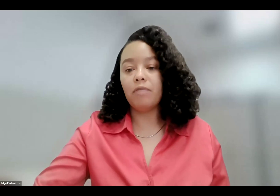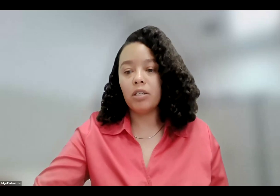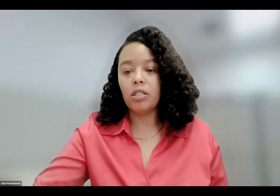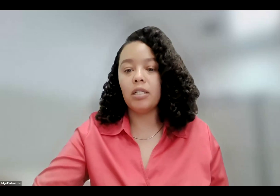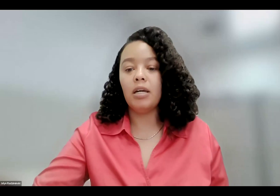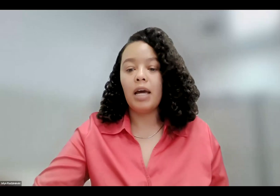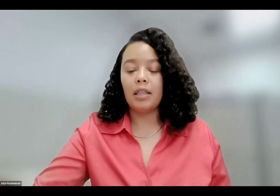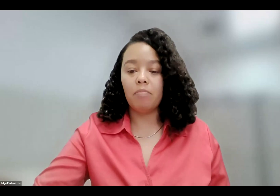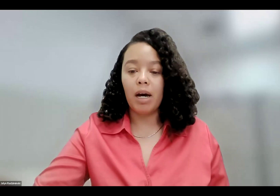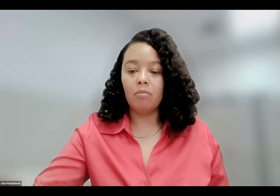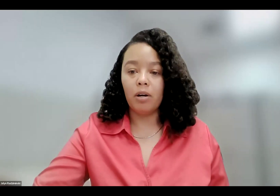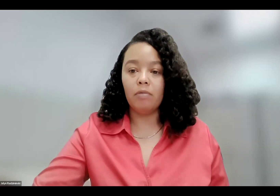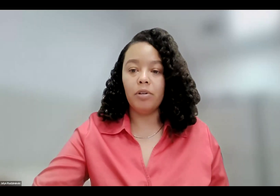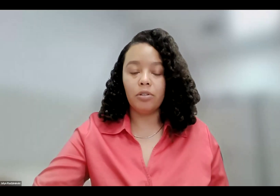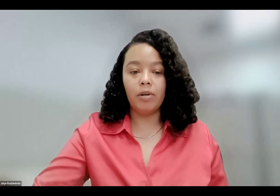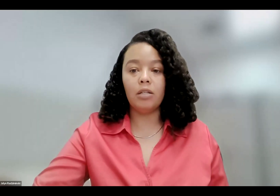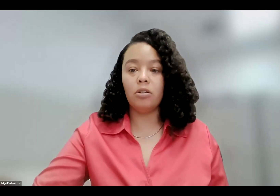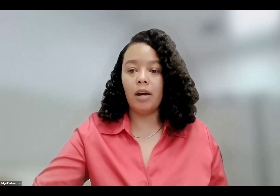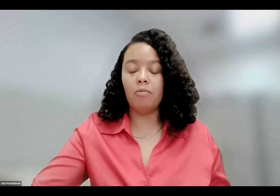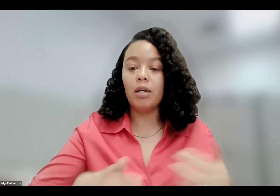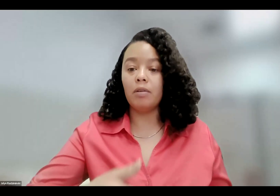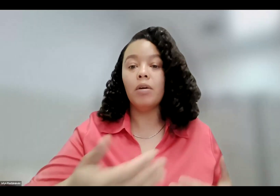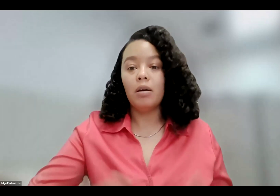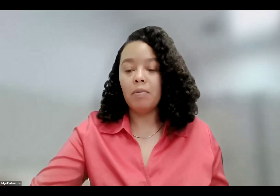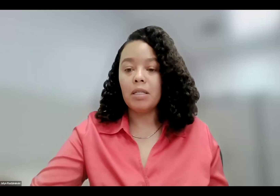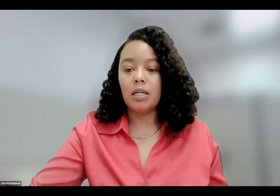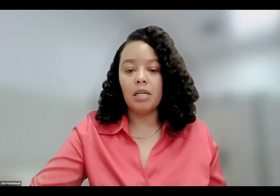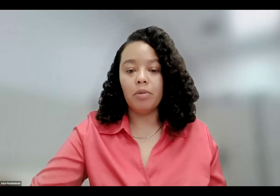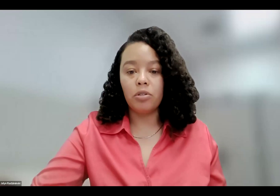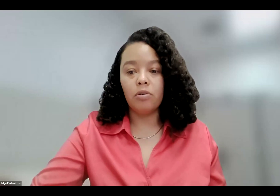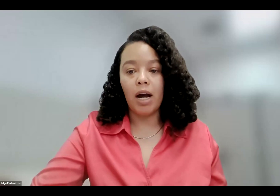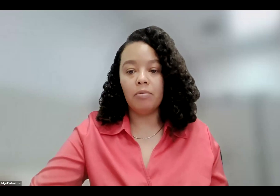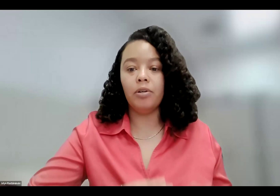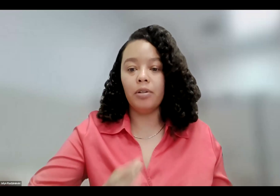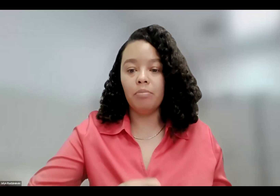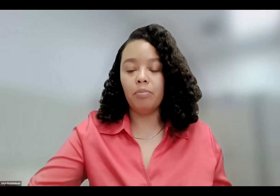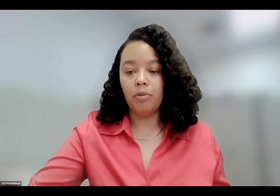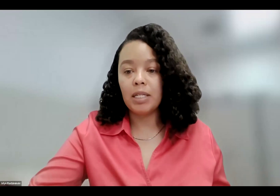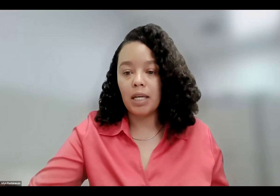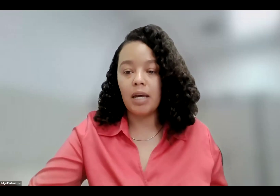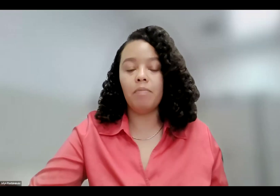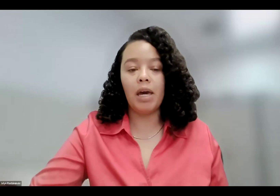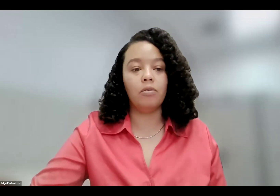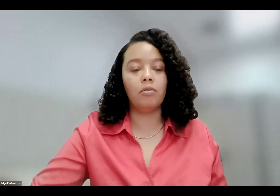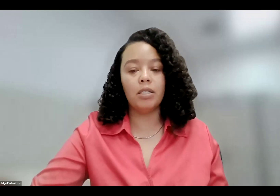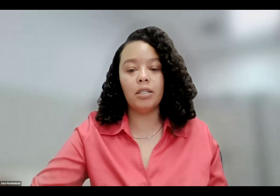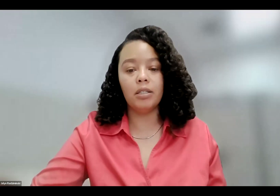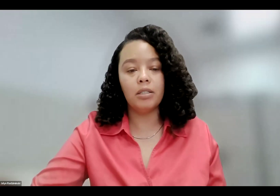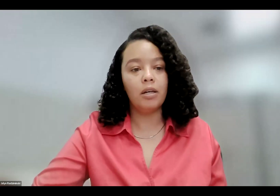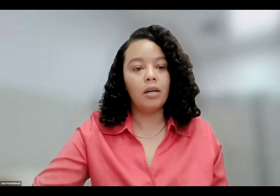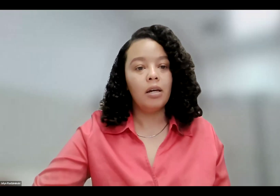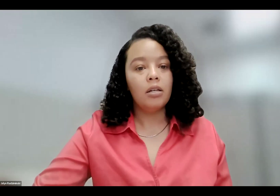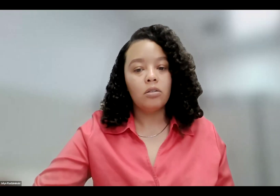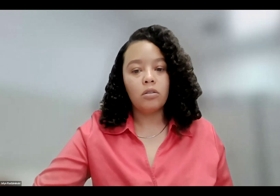Q&A function at the bottom bar of your screen so that we can maybe dig deeper too after the preset panel